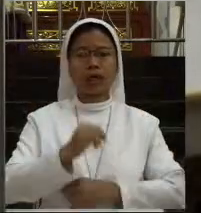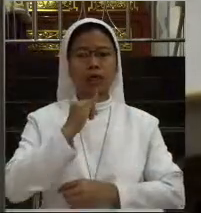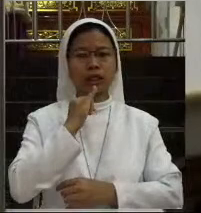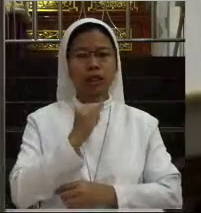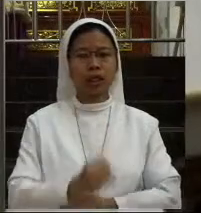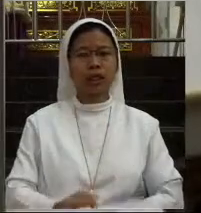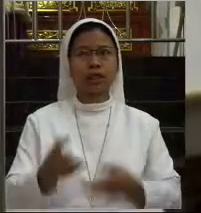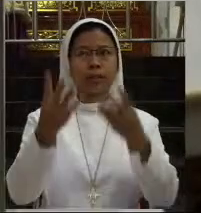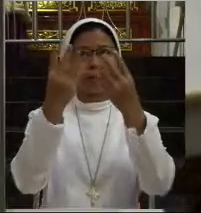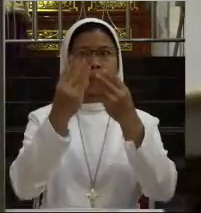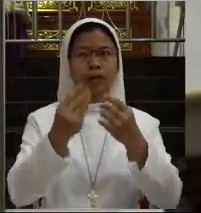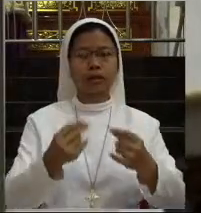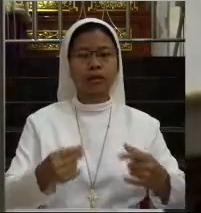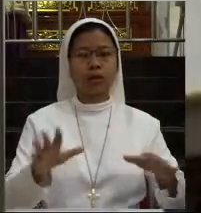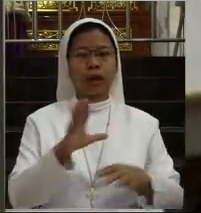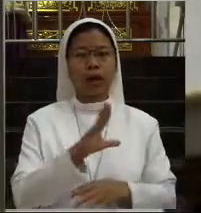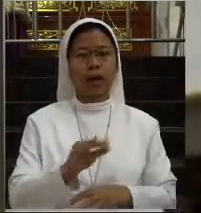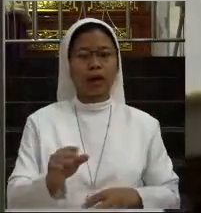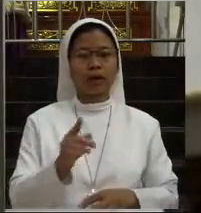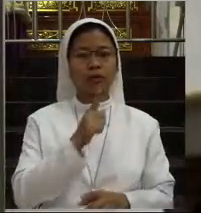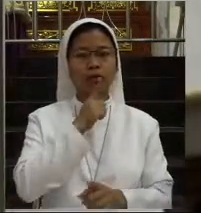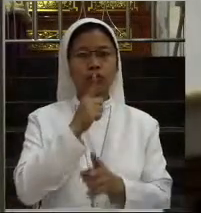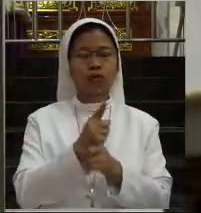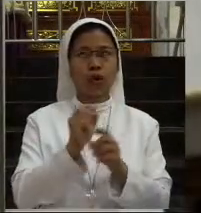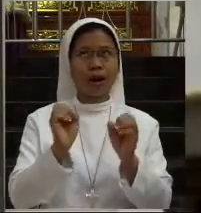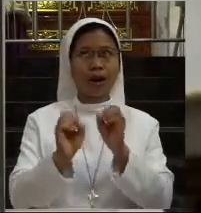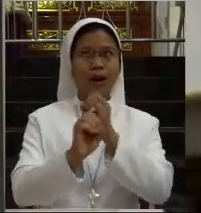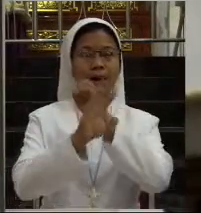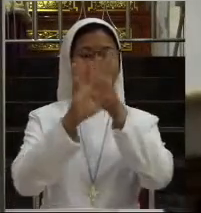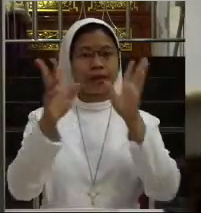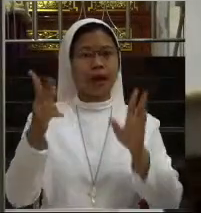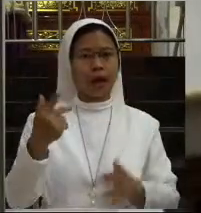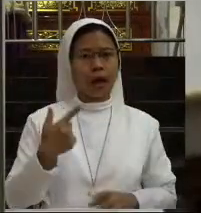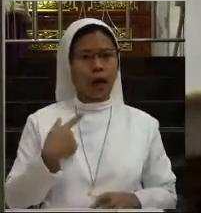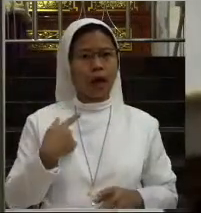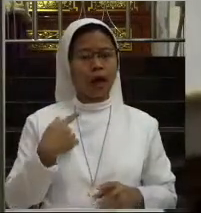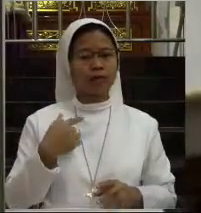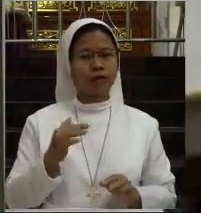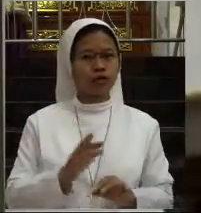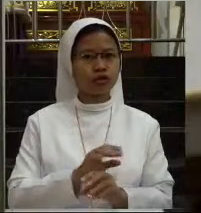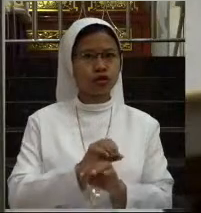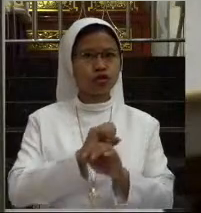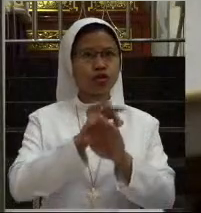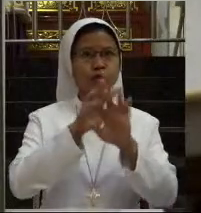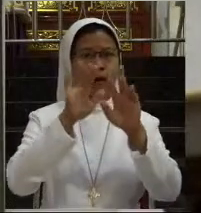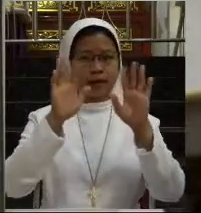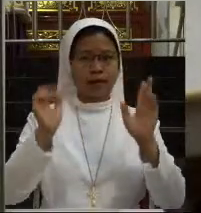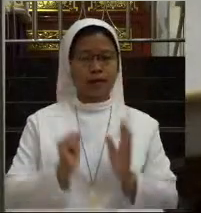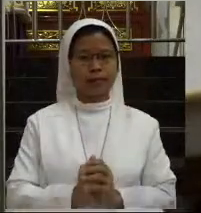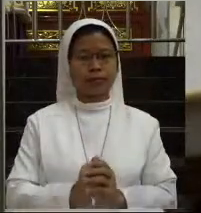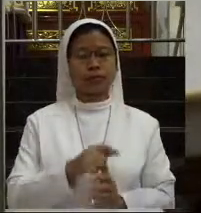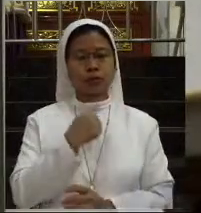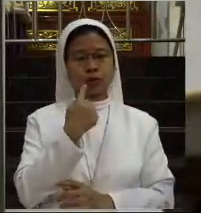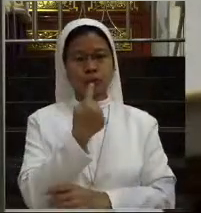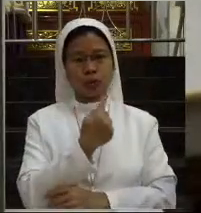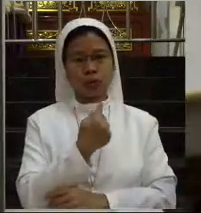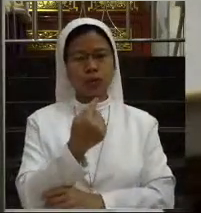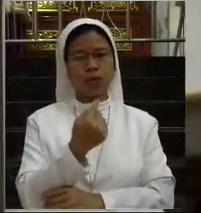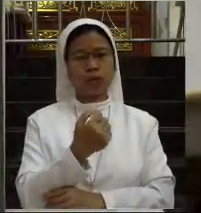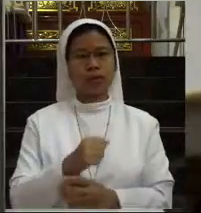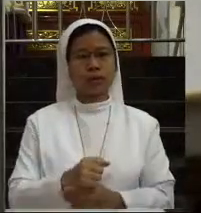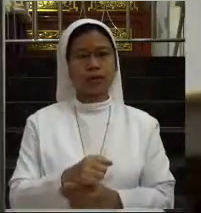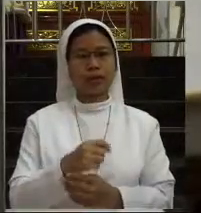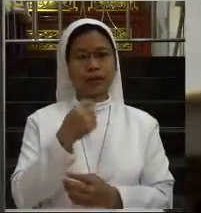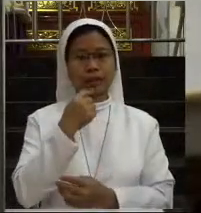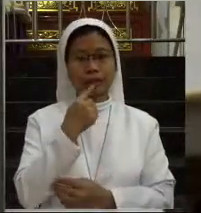away, and the true light is already shining. Whoever says